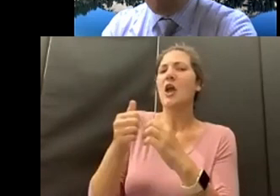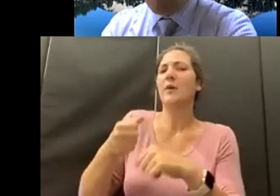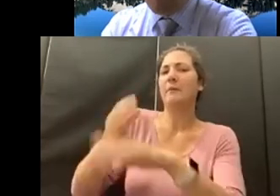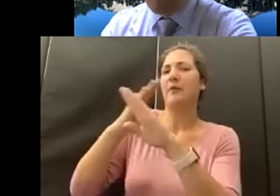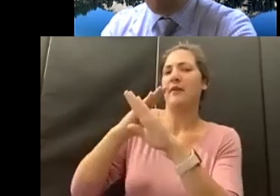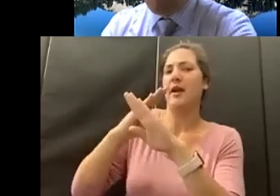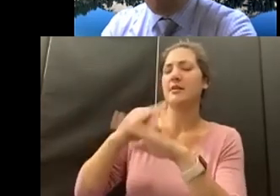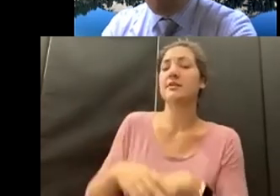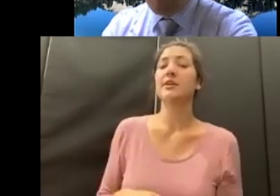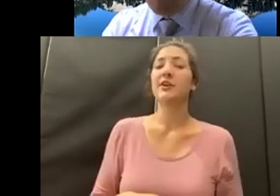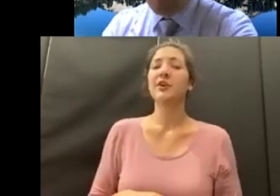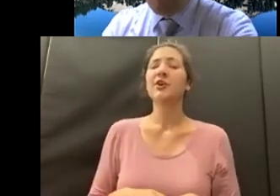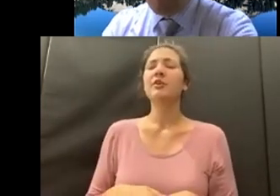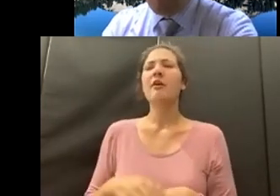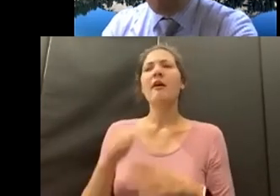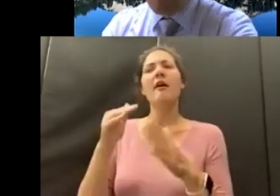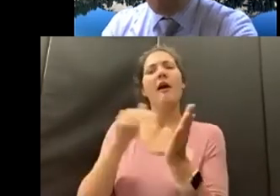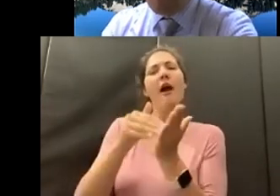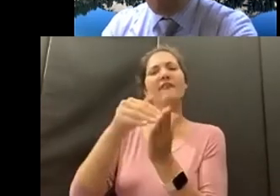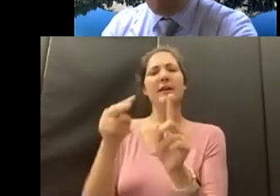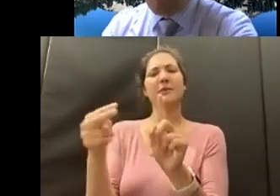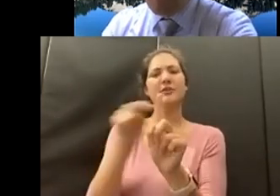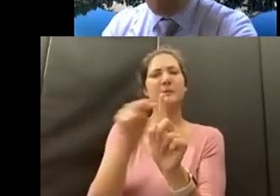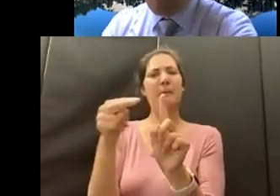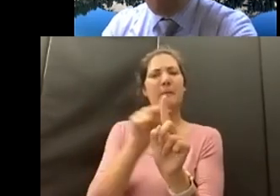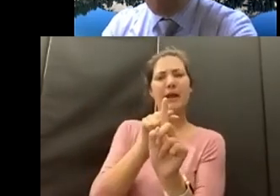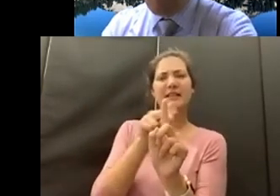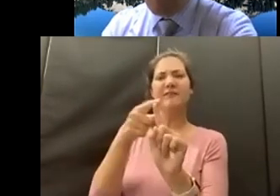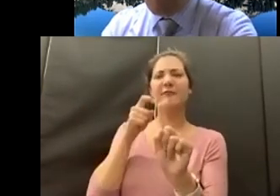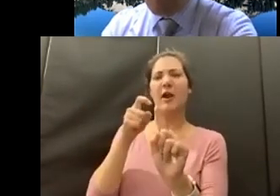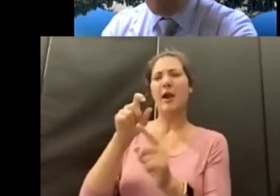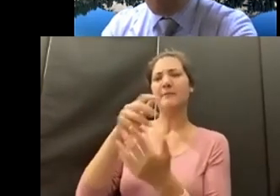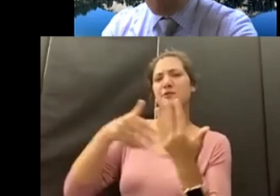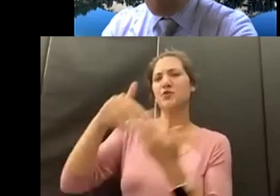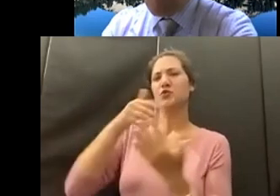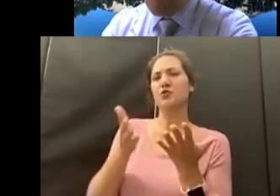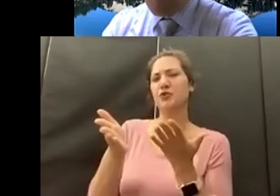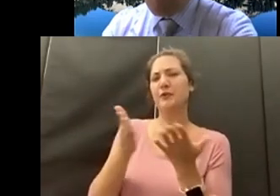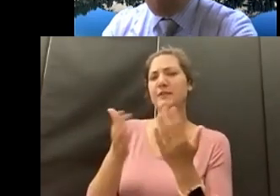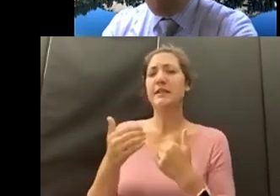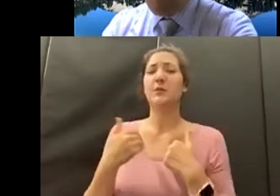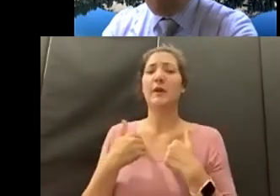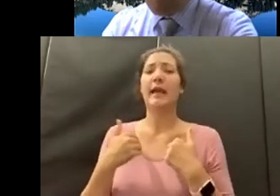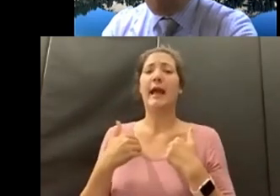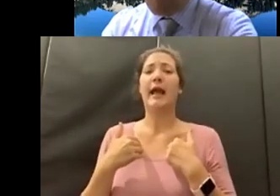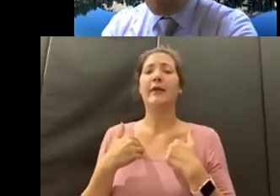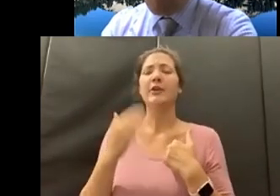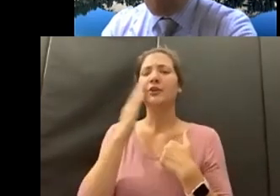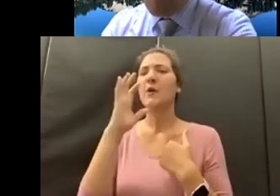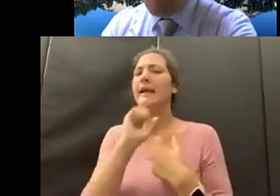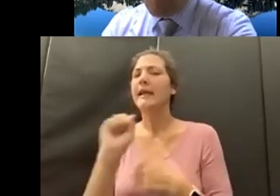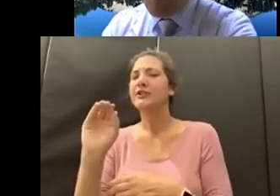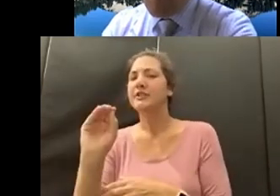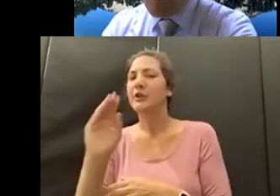social service lens, where we are looking at, you know, the 0 to 5 population, and we have first five, and we have, you know,